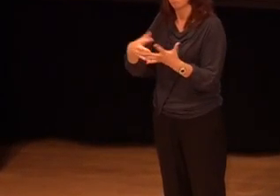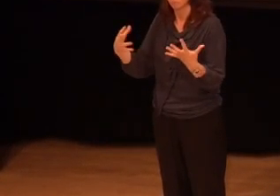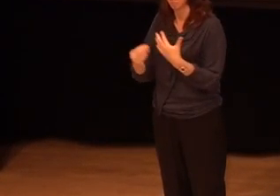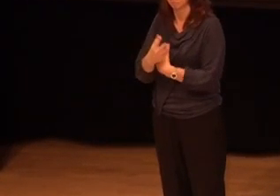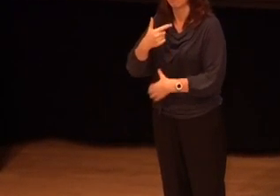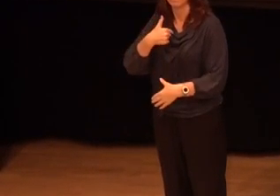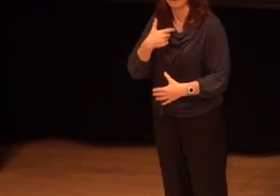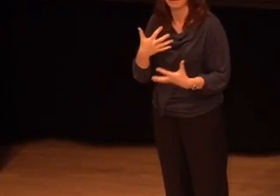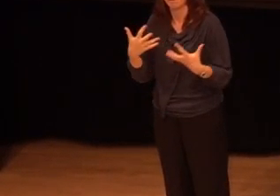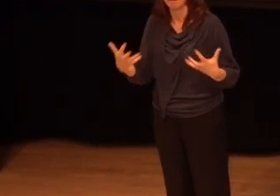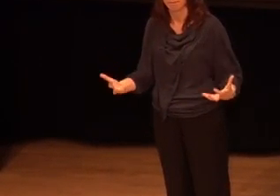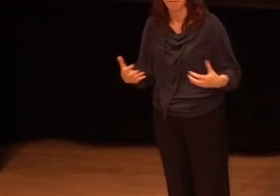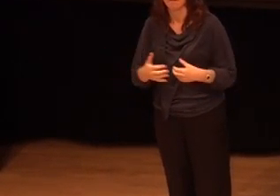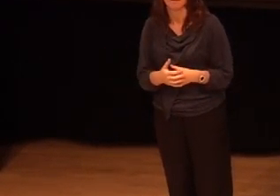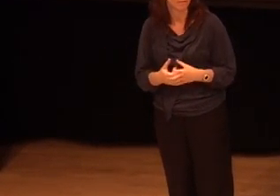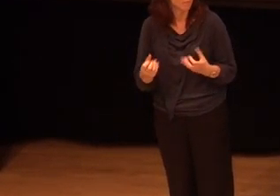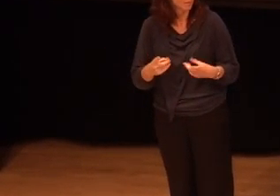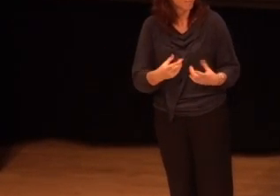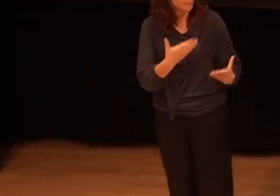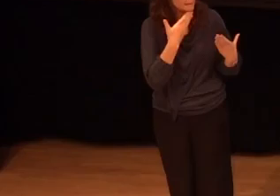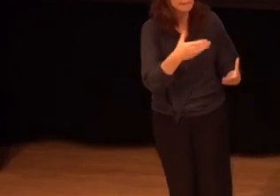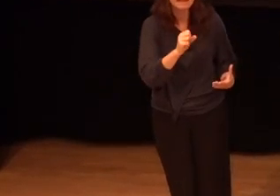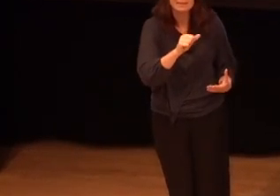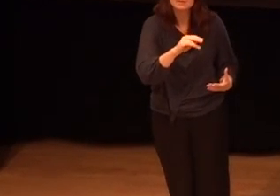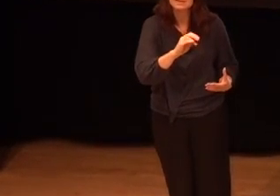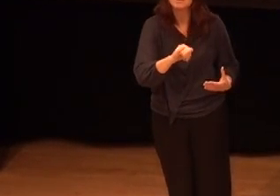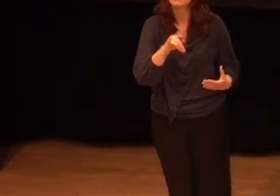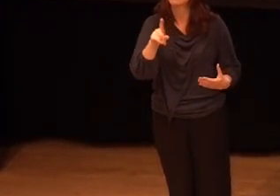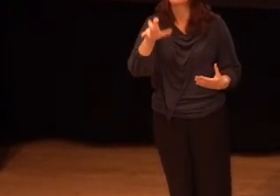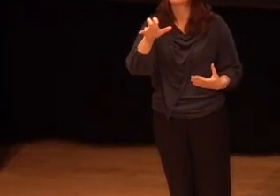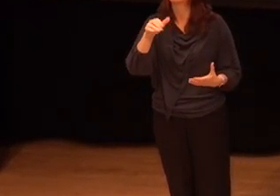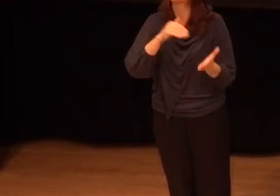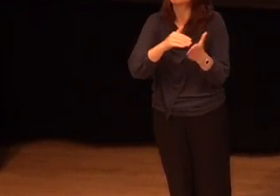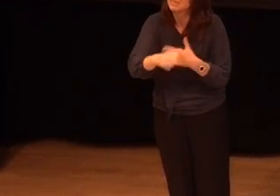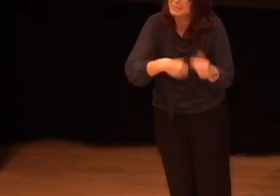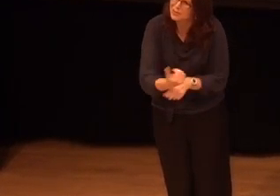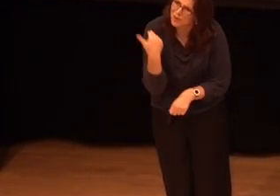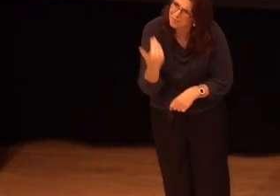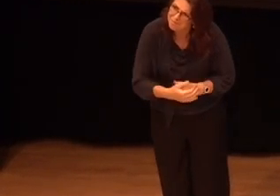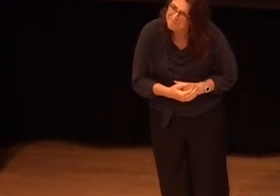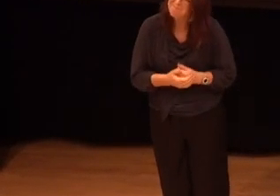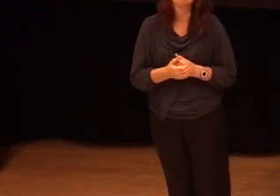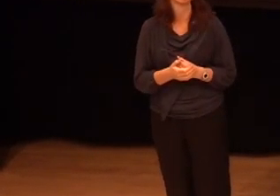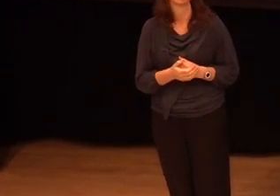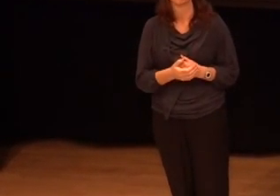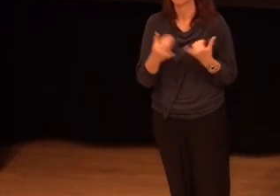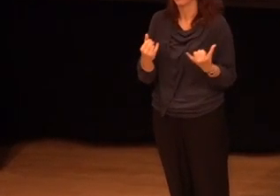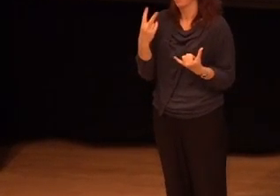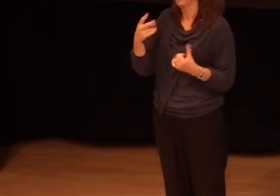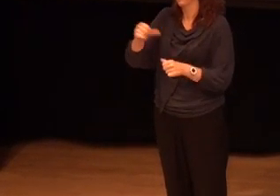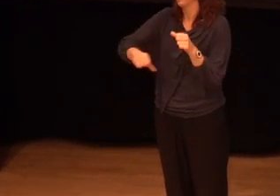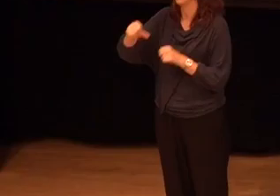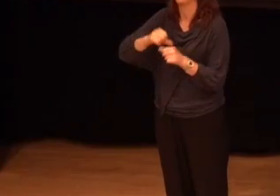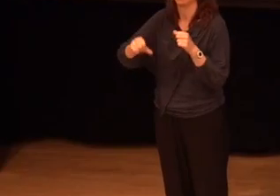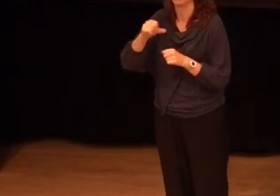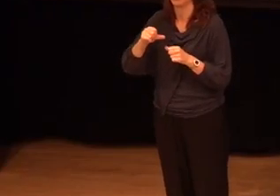me. All those thank you, Simi. 100 million years ago, and now we see each other